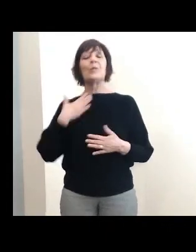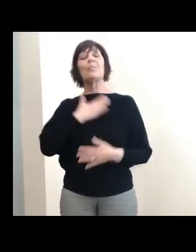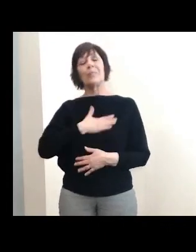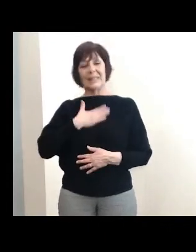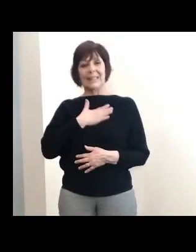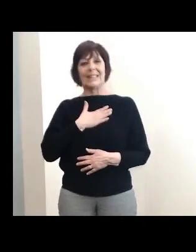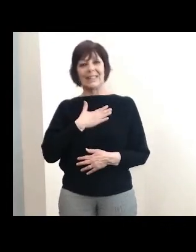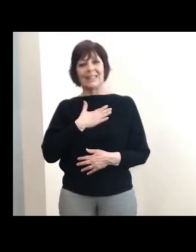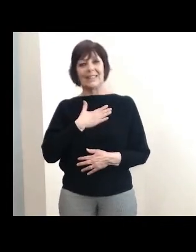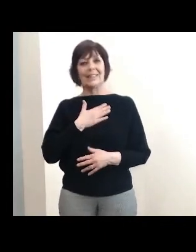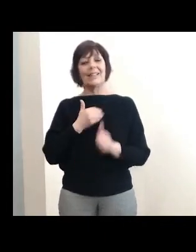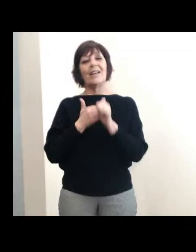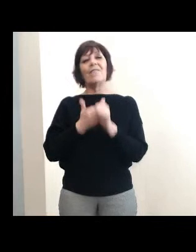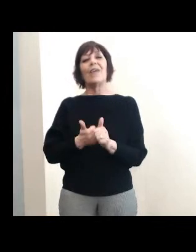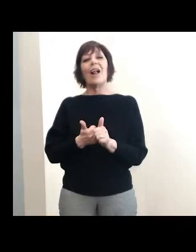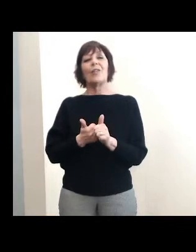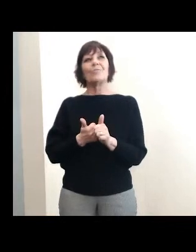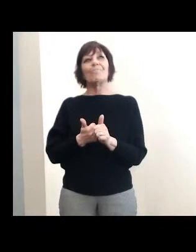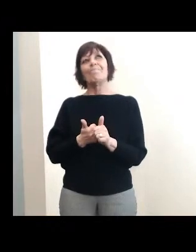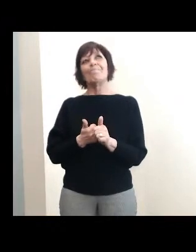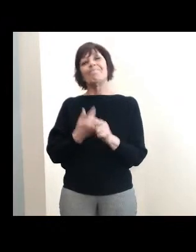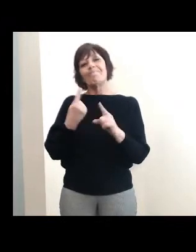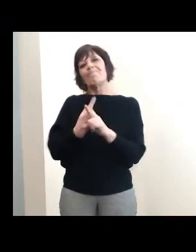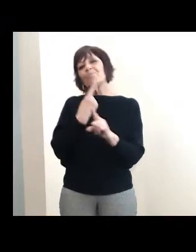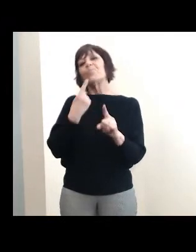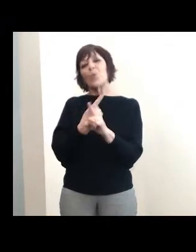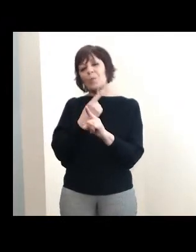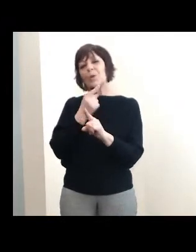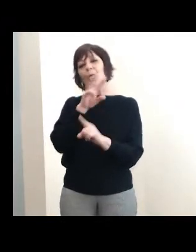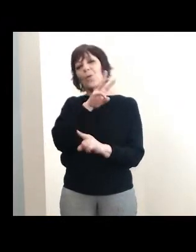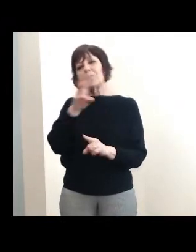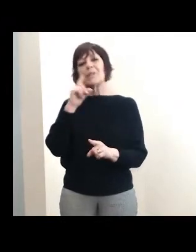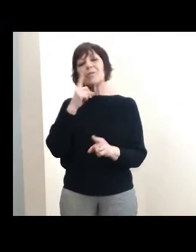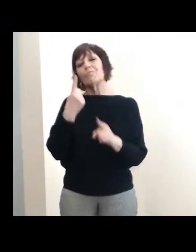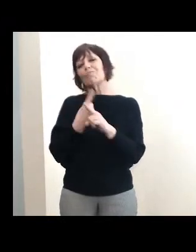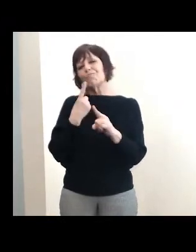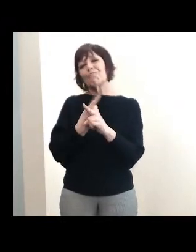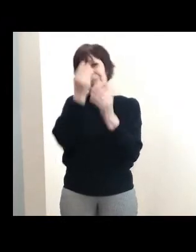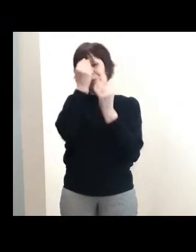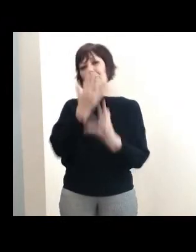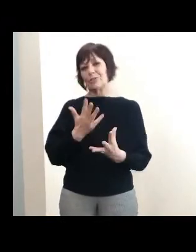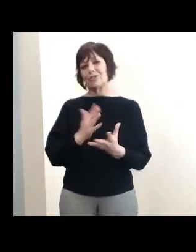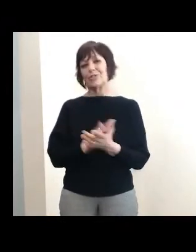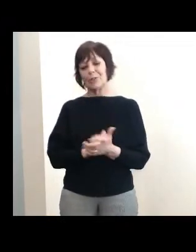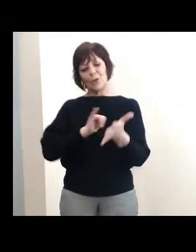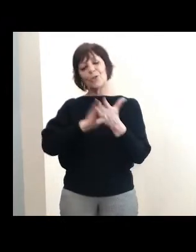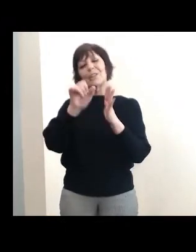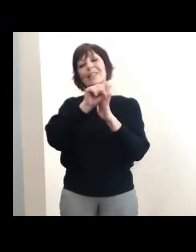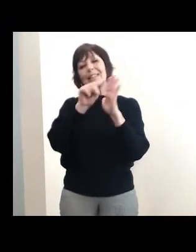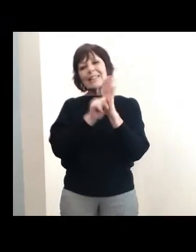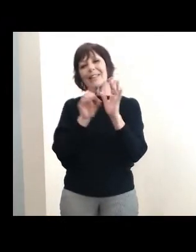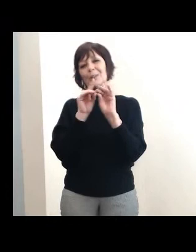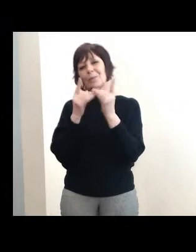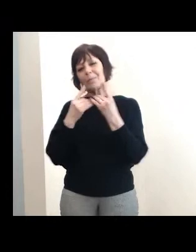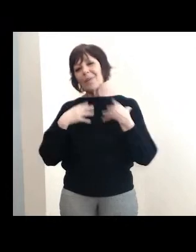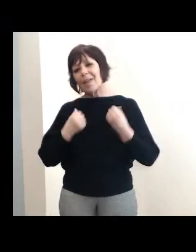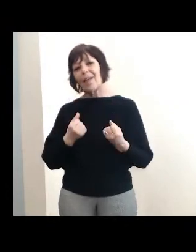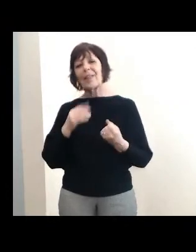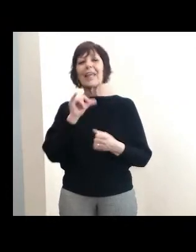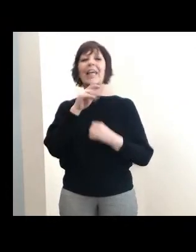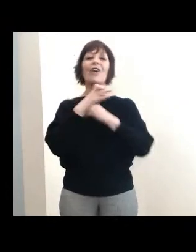Please follow accurate sites, the Erie County Department of Health, the New York State Department of Health. Those are the sites that have